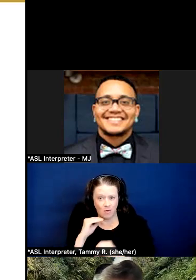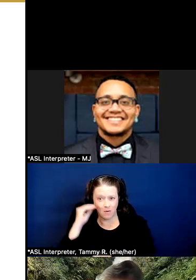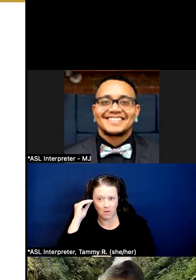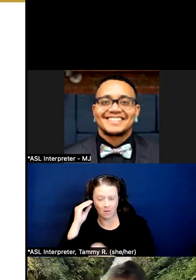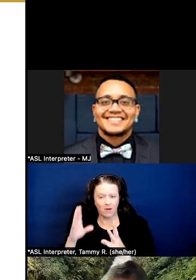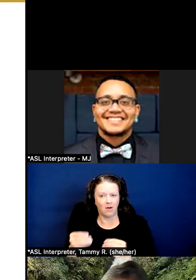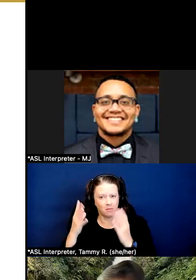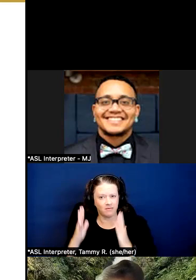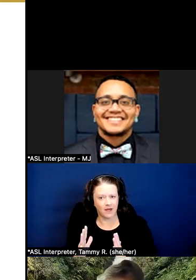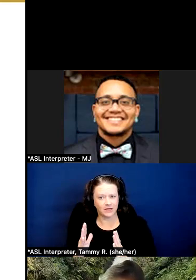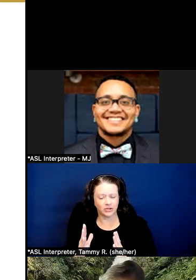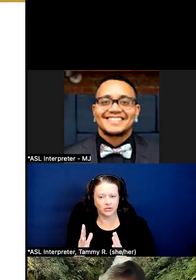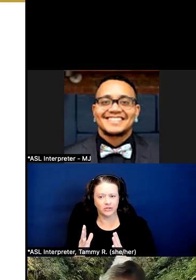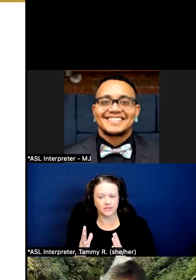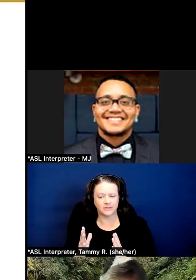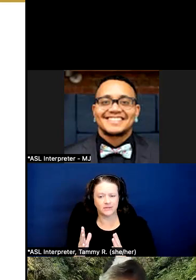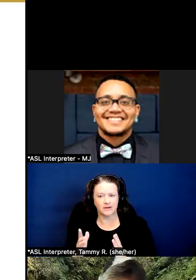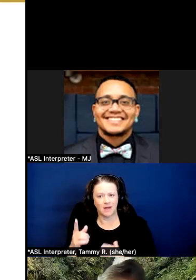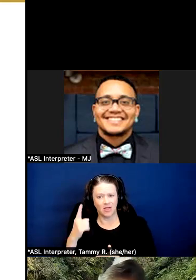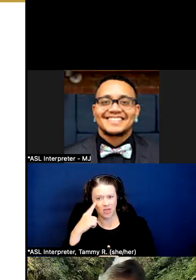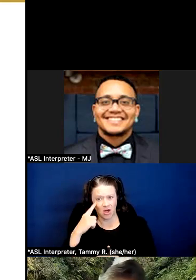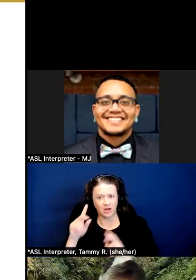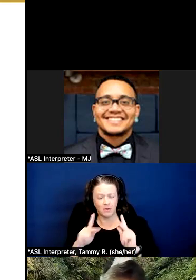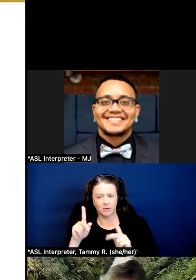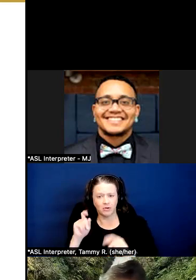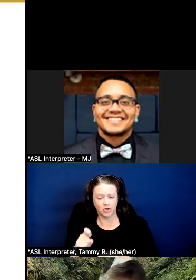providers thought that people should work